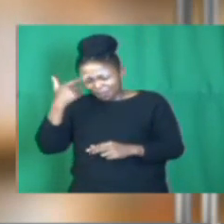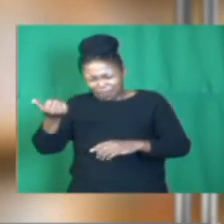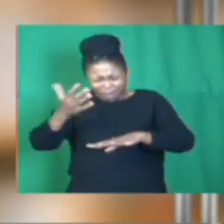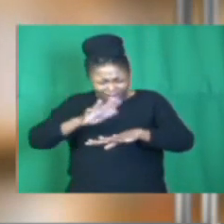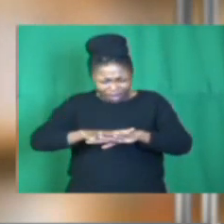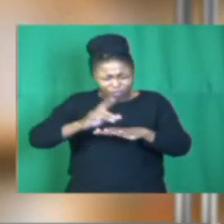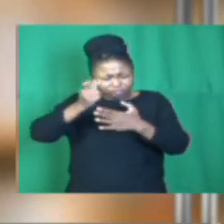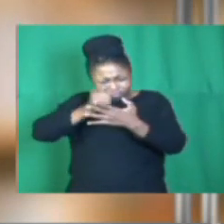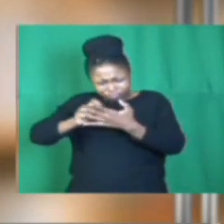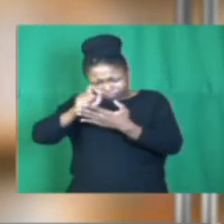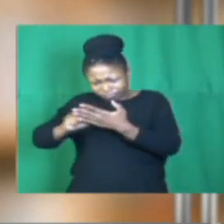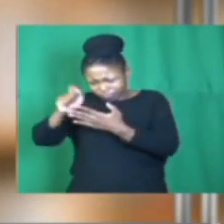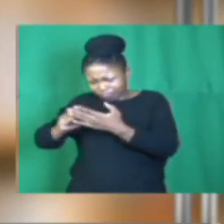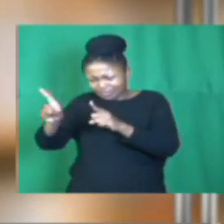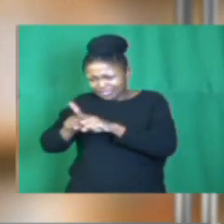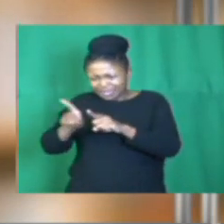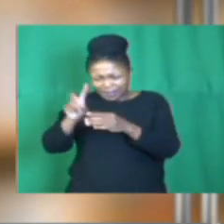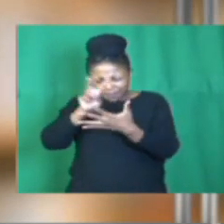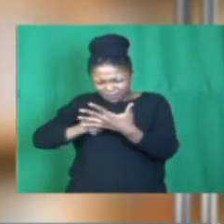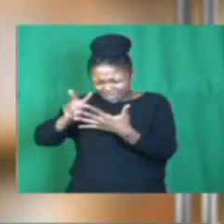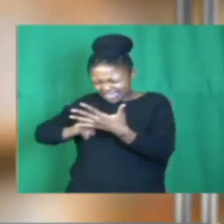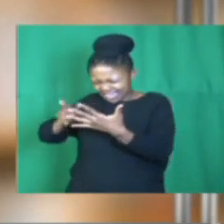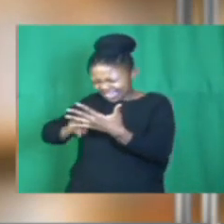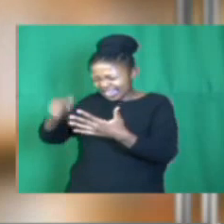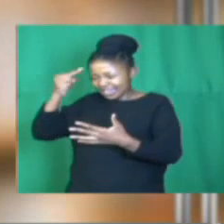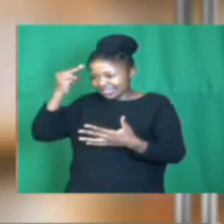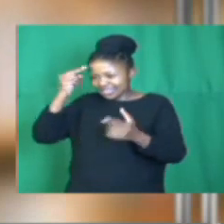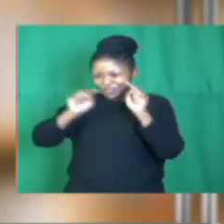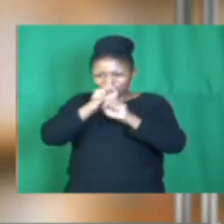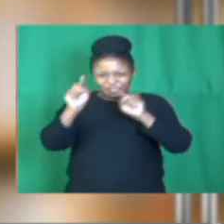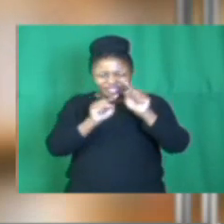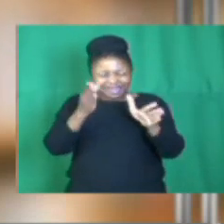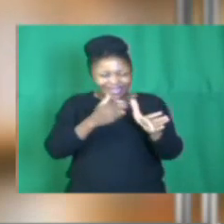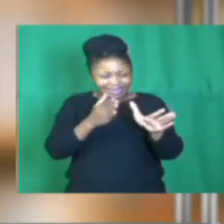and understand questions and be able to answer properly.